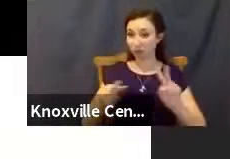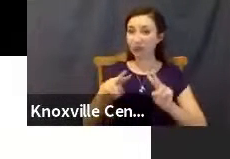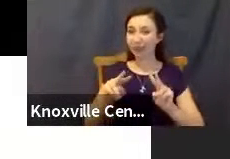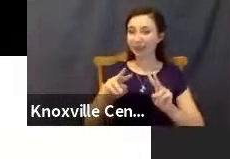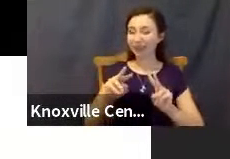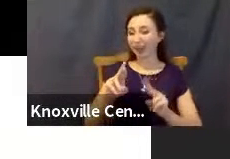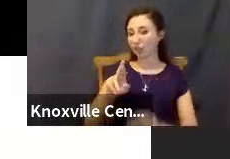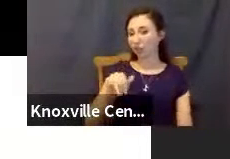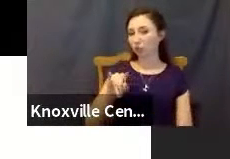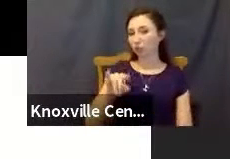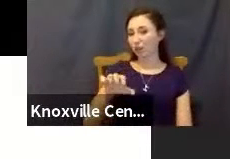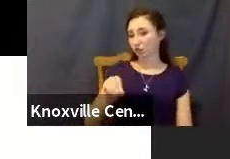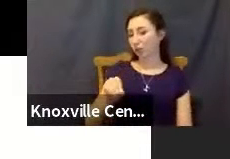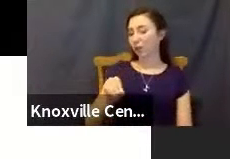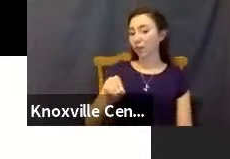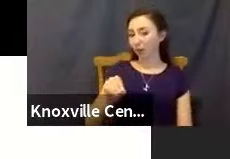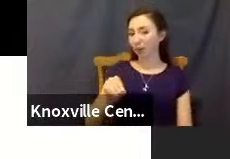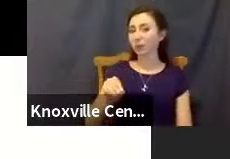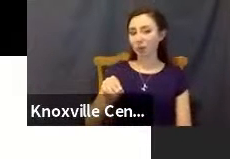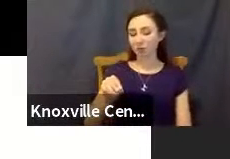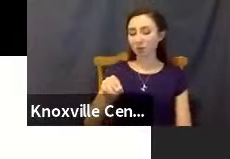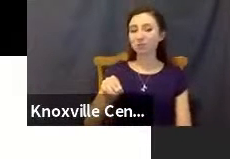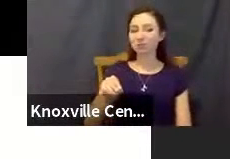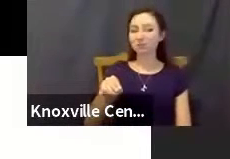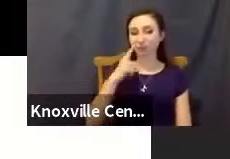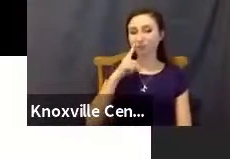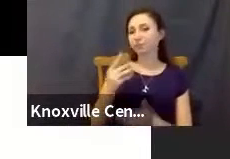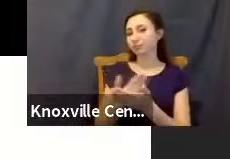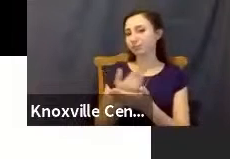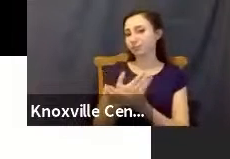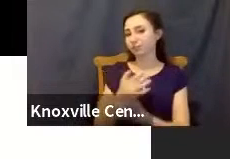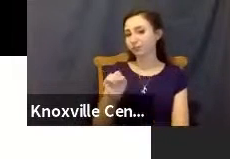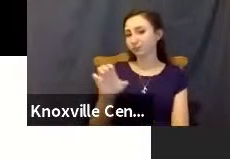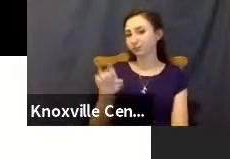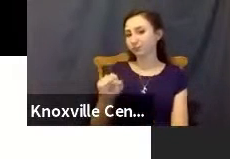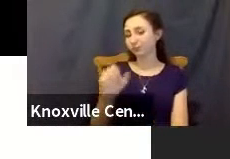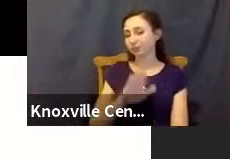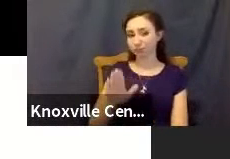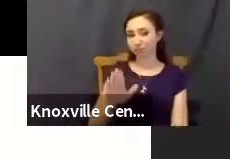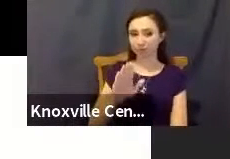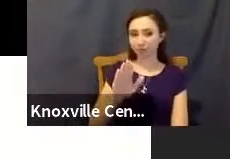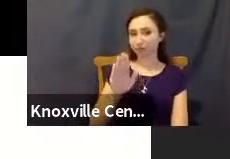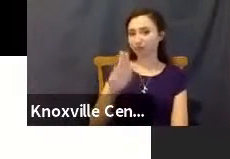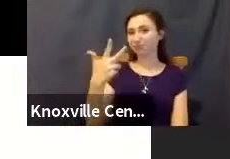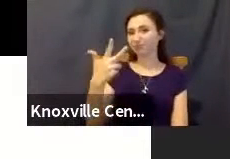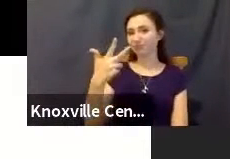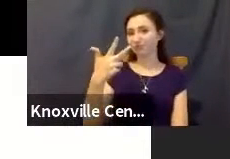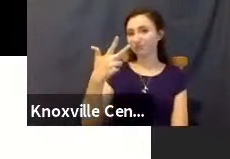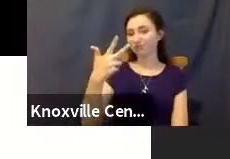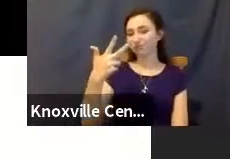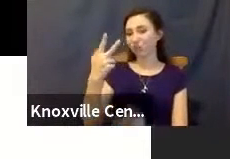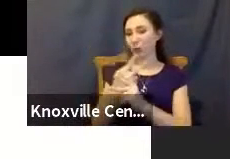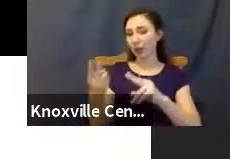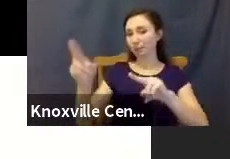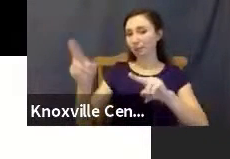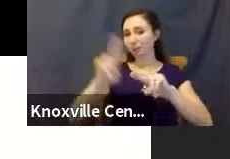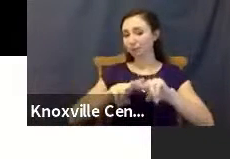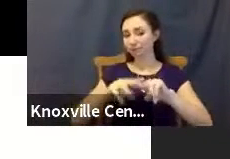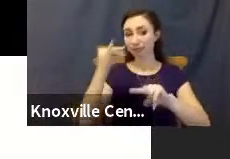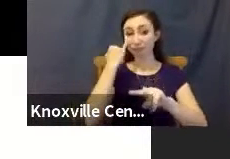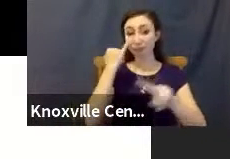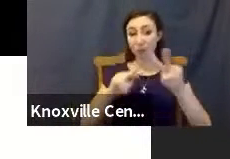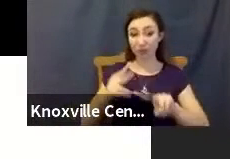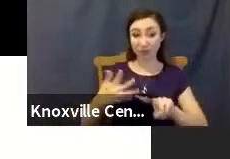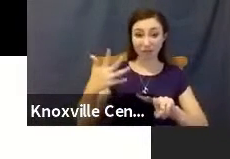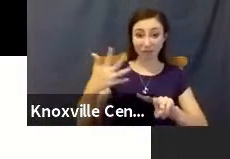of, basically at least for the new cases, is about 3-fold increase. And so if we went up to 5, would it make sense to go up